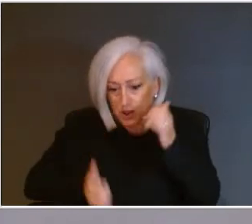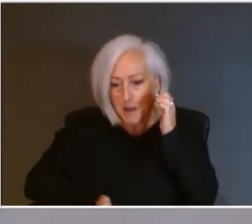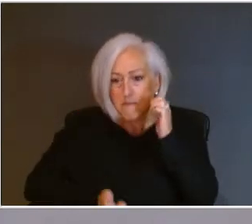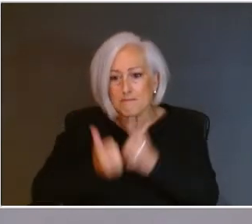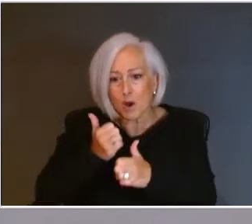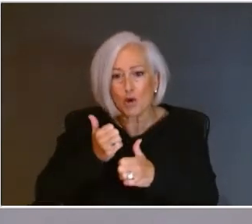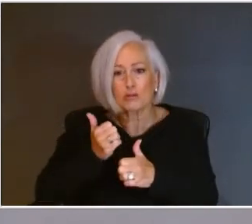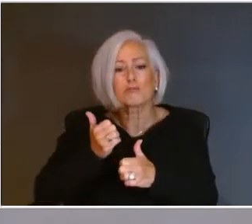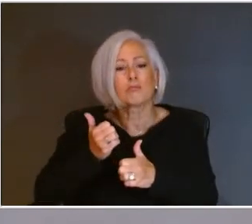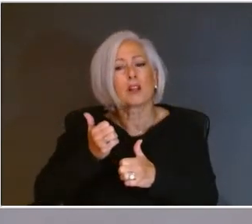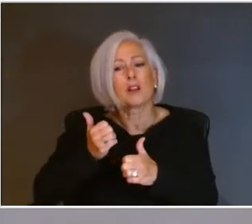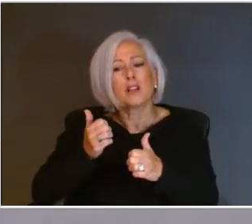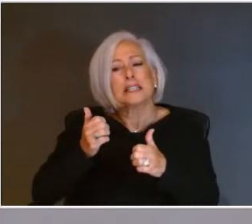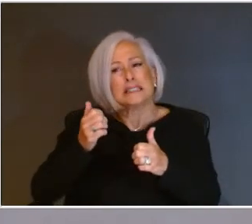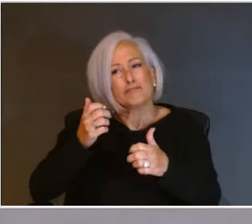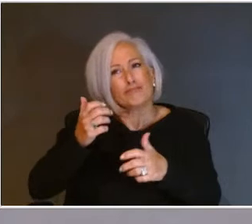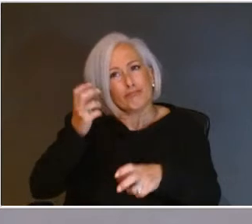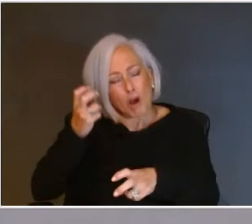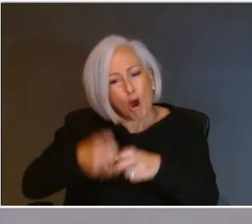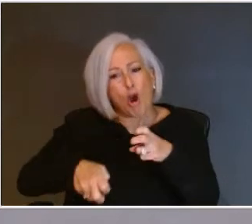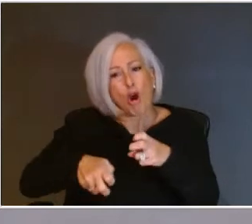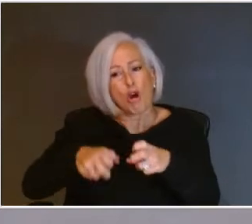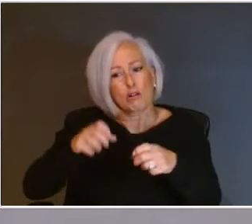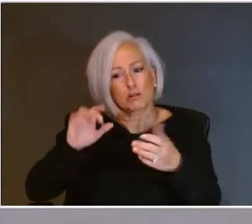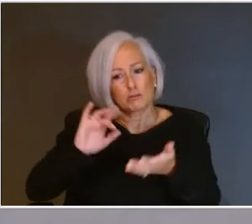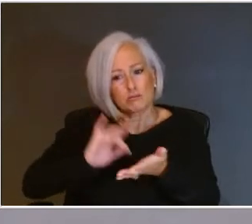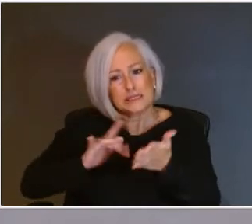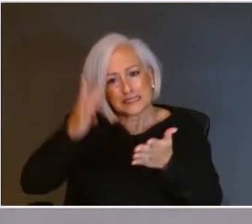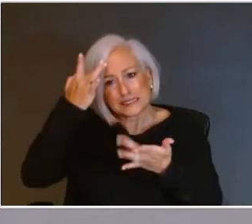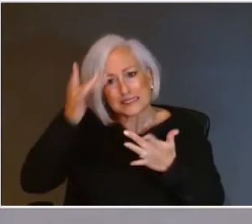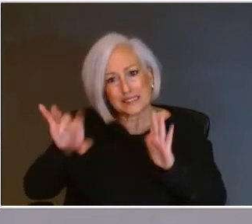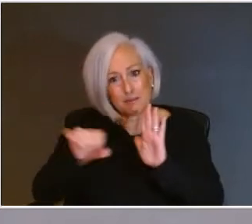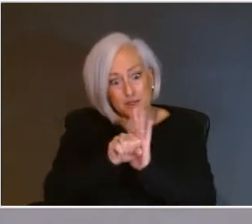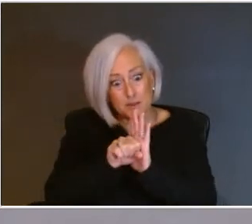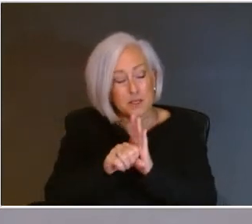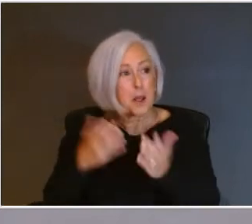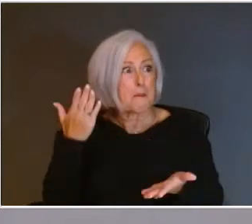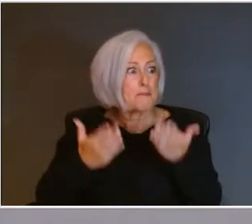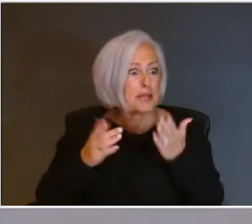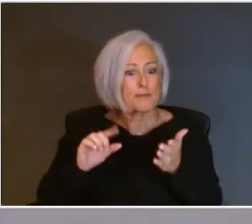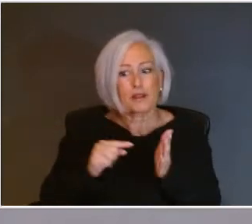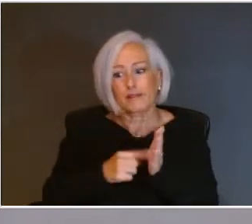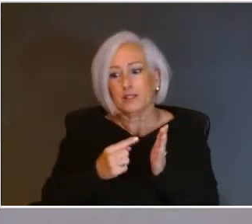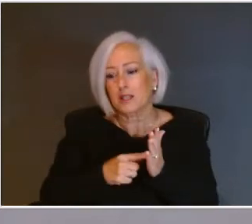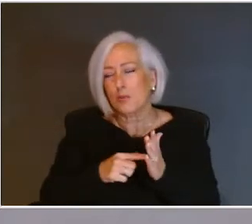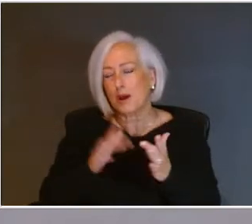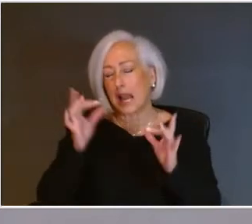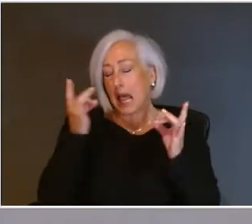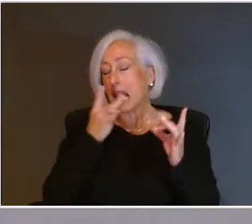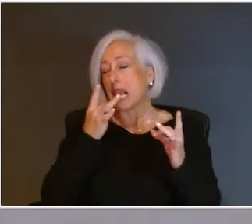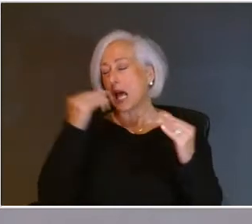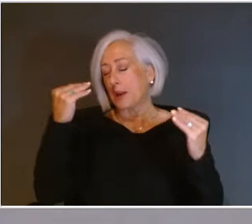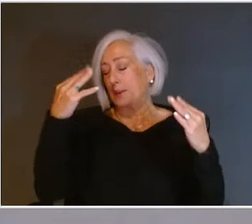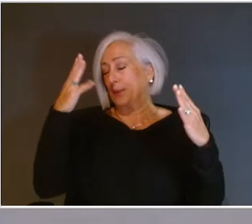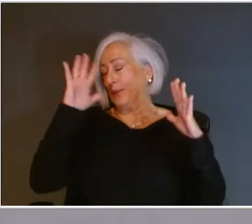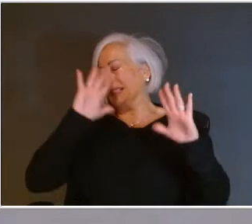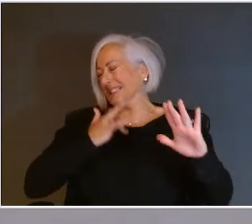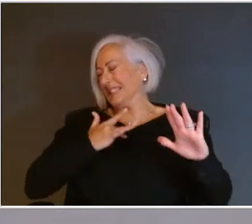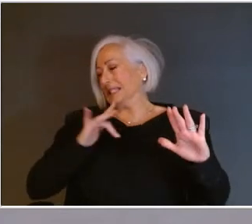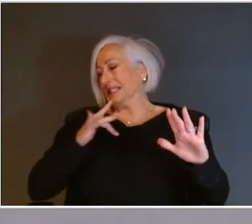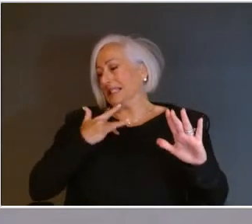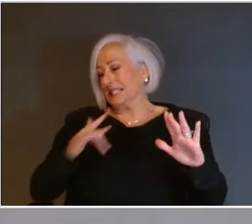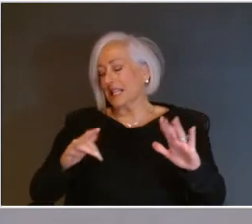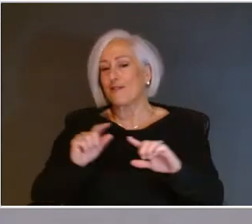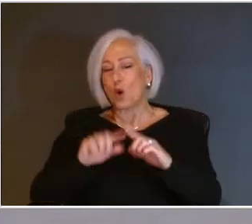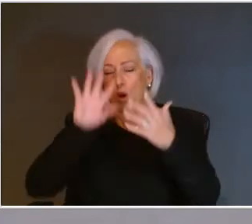people with migraine, their most bothersome symptom may be the light sensitivity or the nausea and vomiting or the brain fog. And so some of these